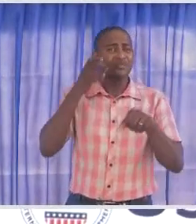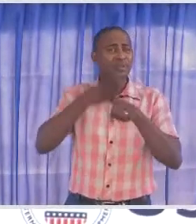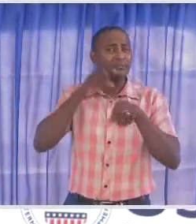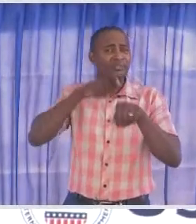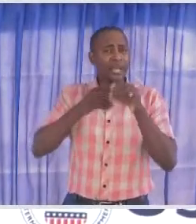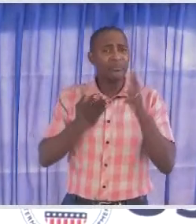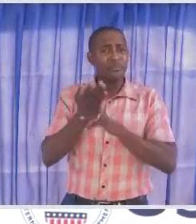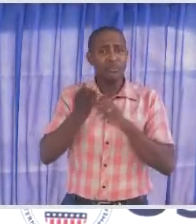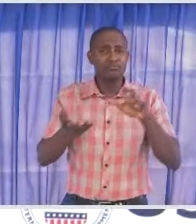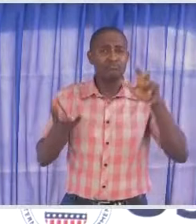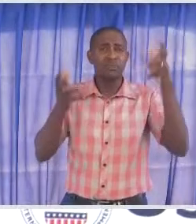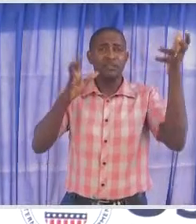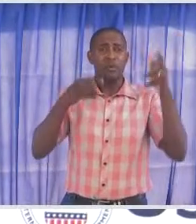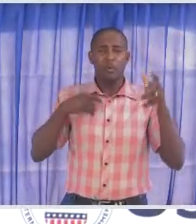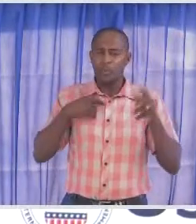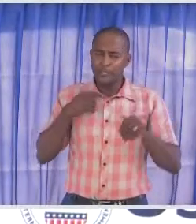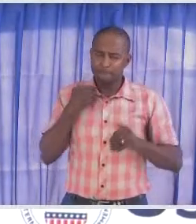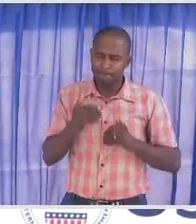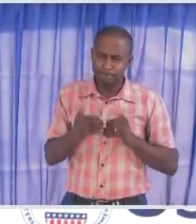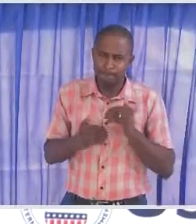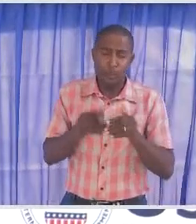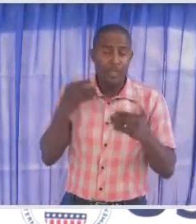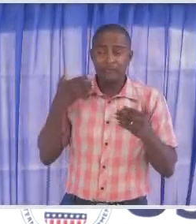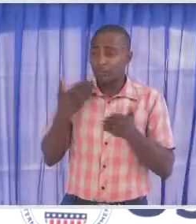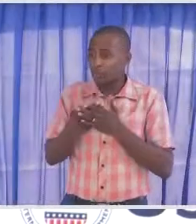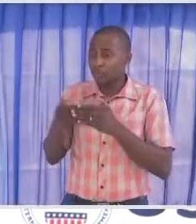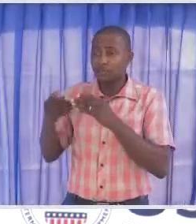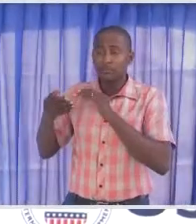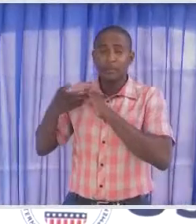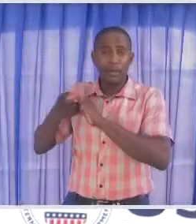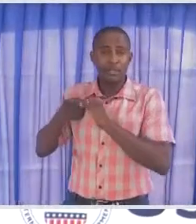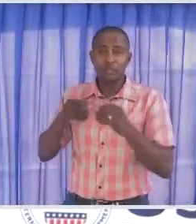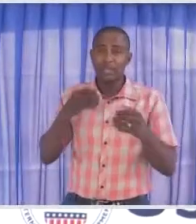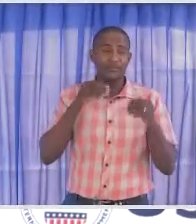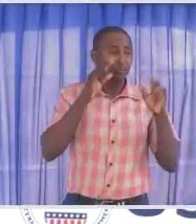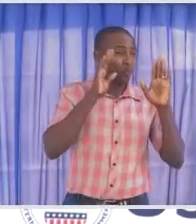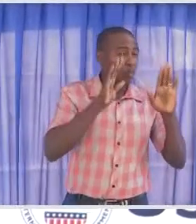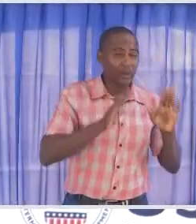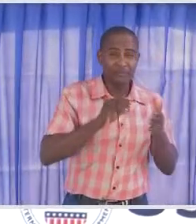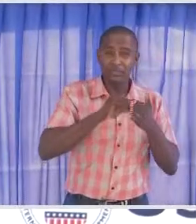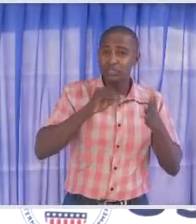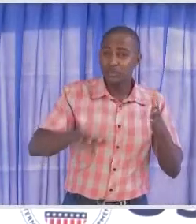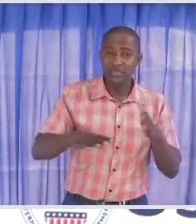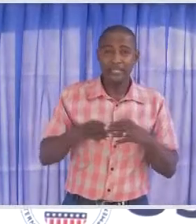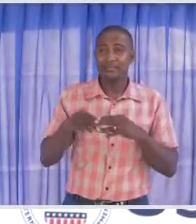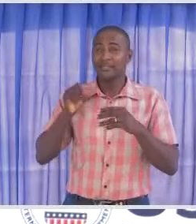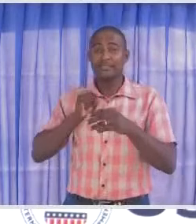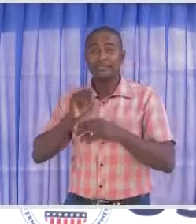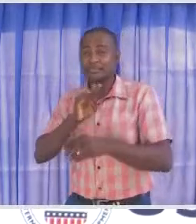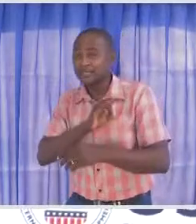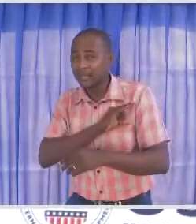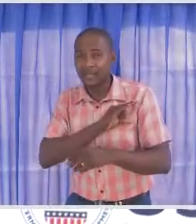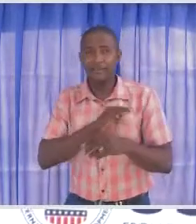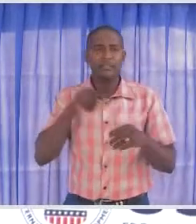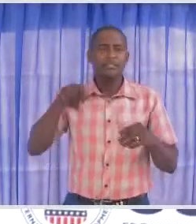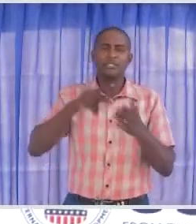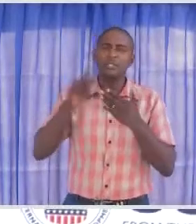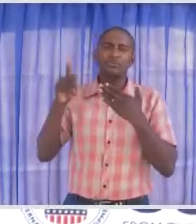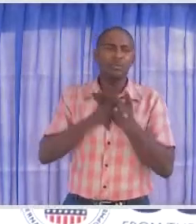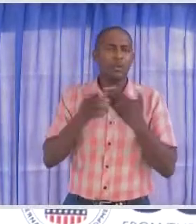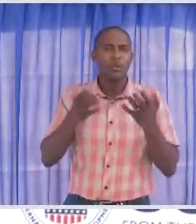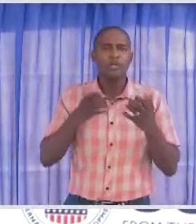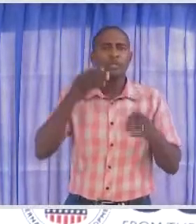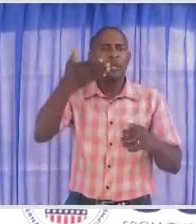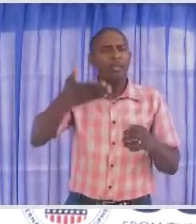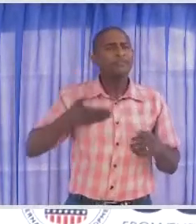pressing on. We have good partners, we have great students, we have great faculty and non-teaching staff. And this is just a program that we want to